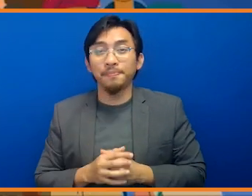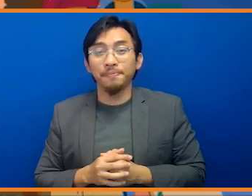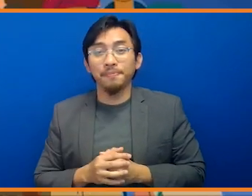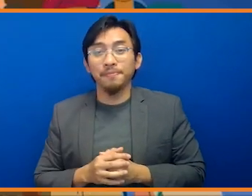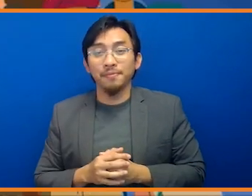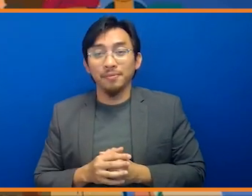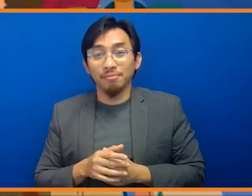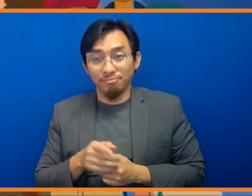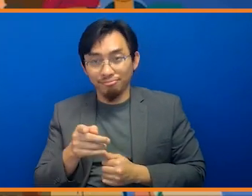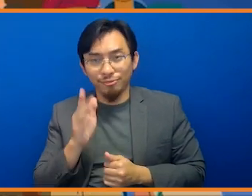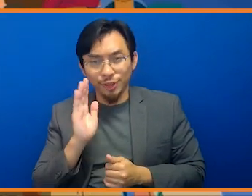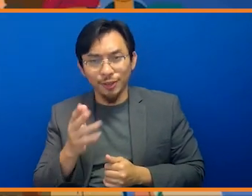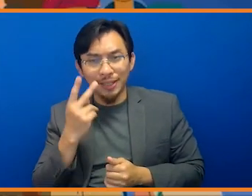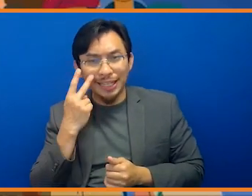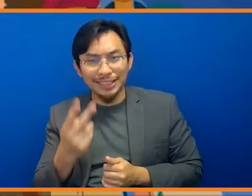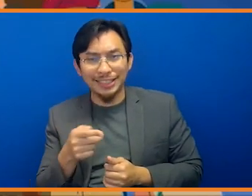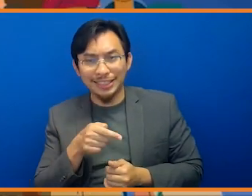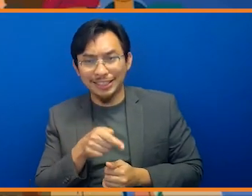You will see